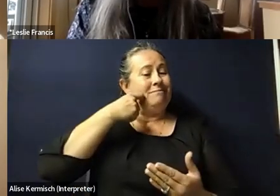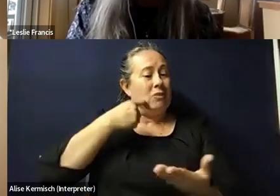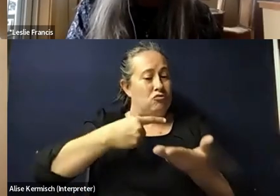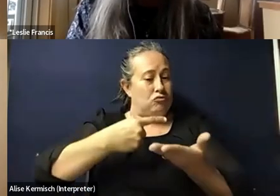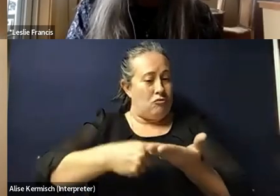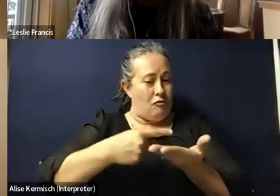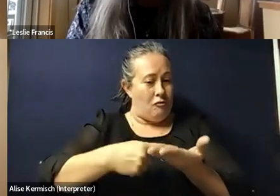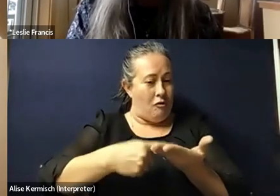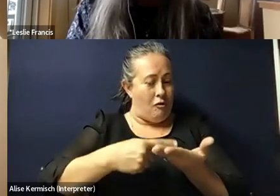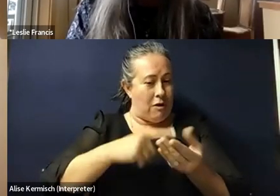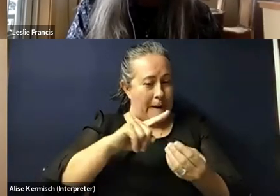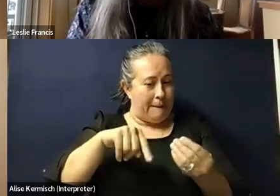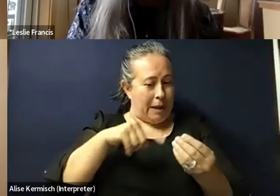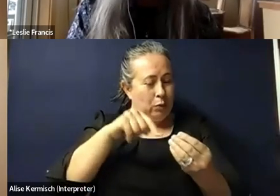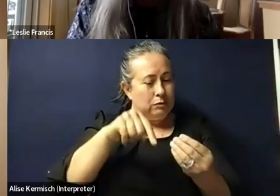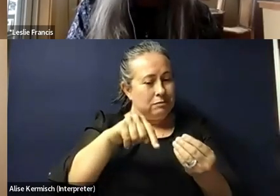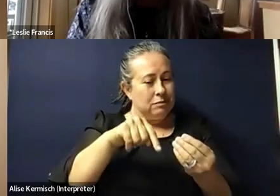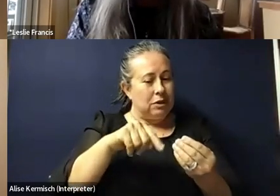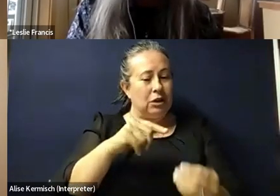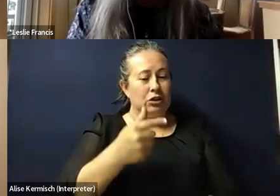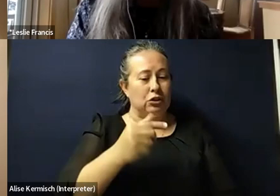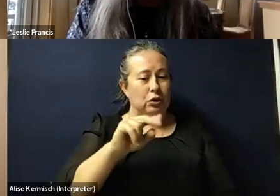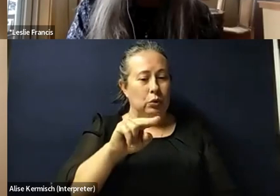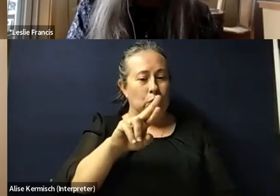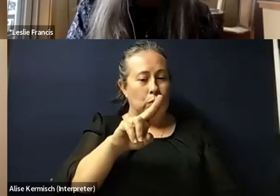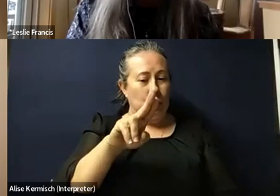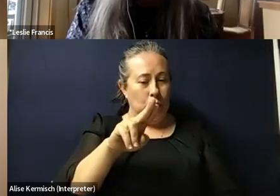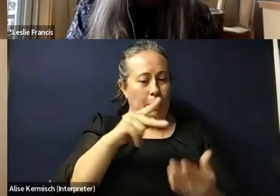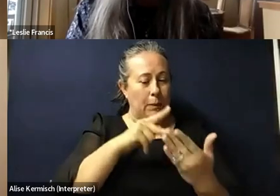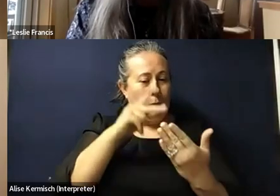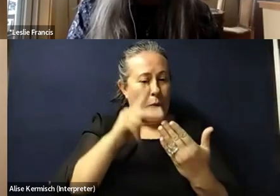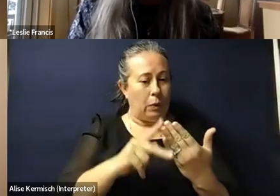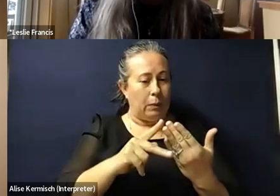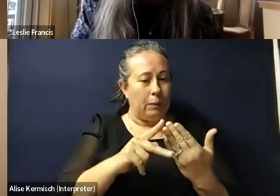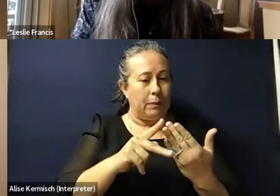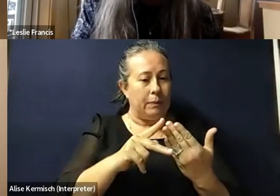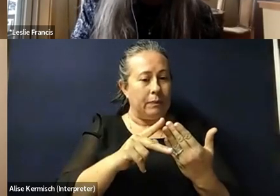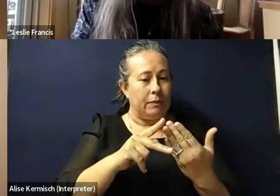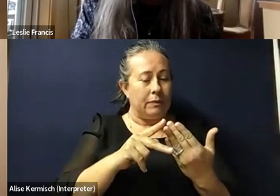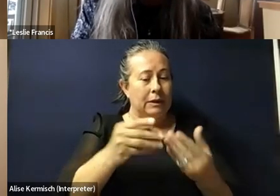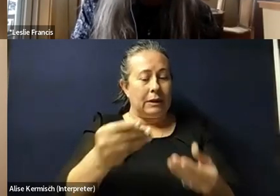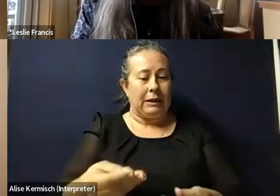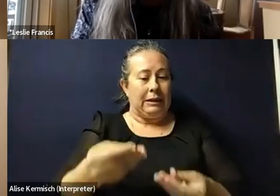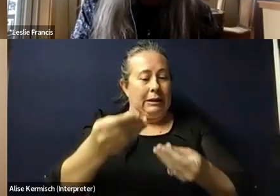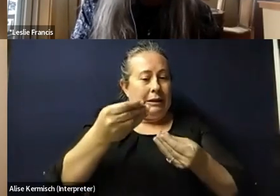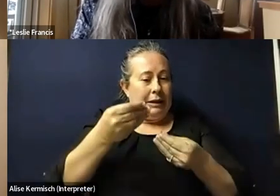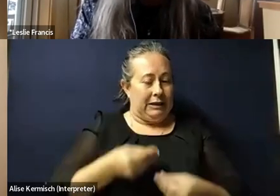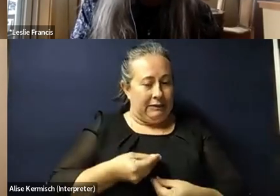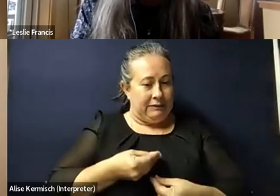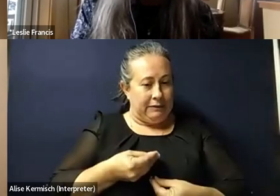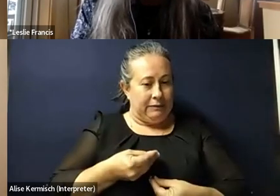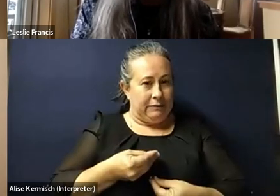about, the guru program has given me the